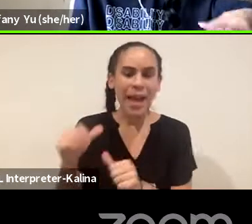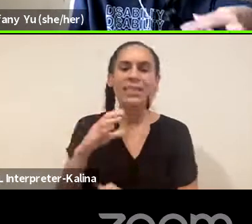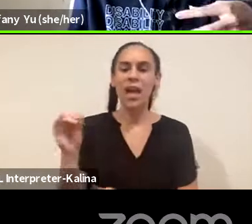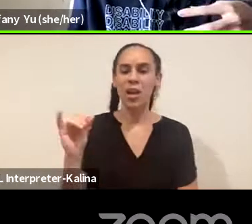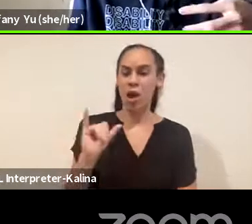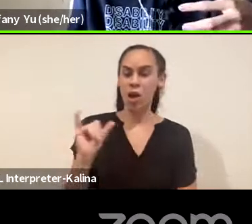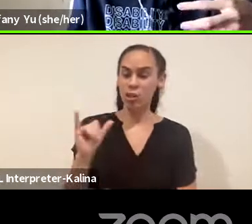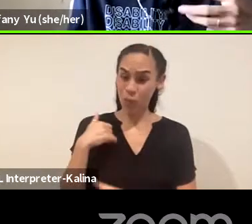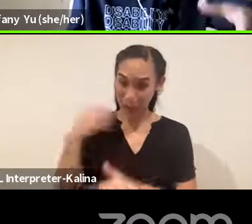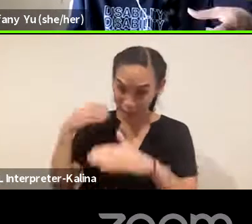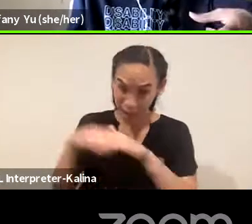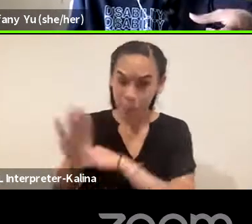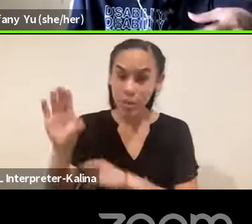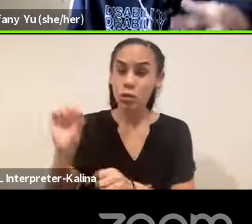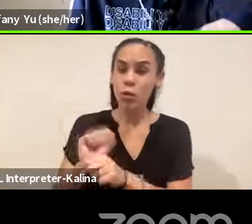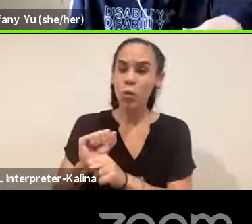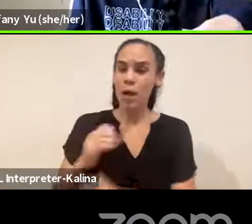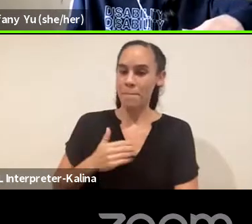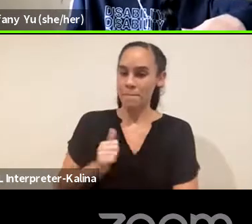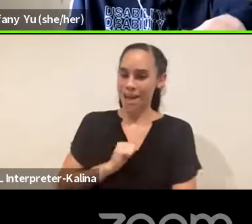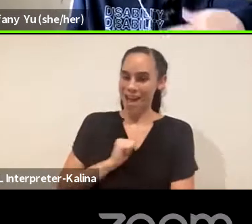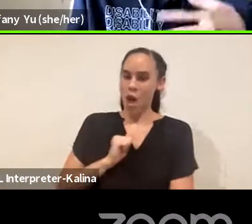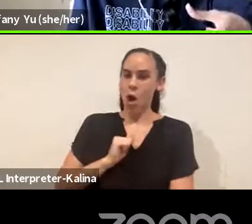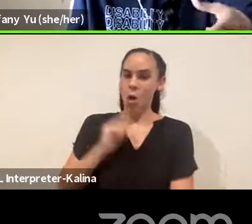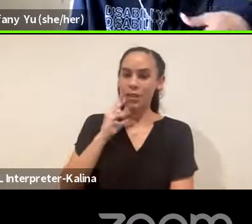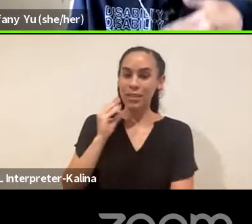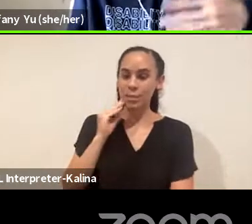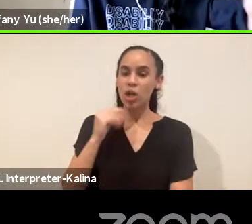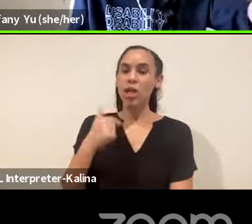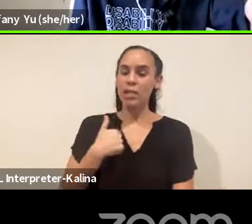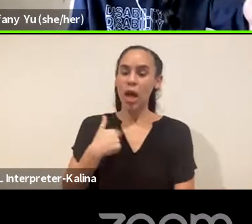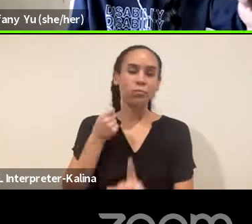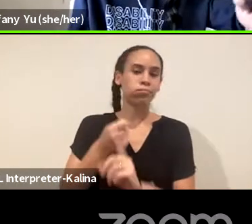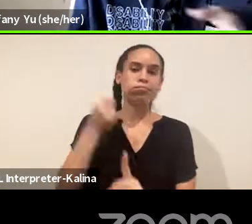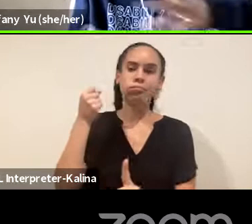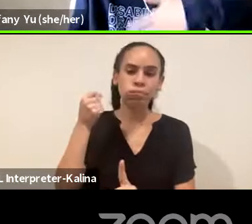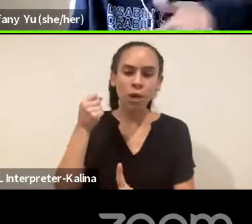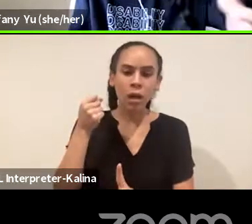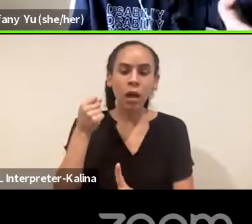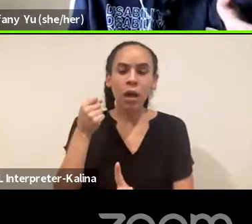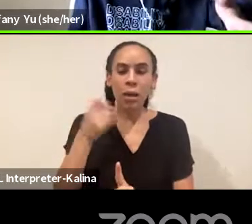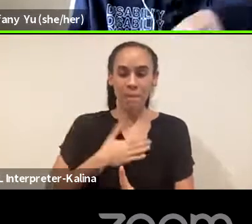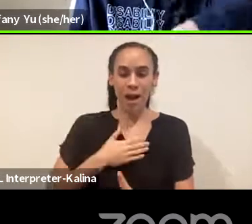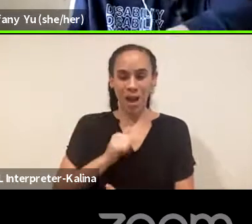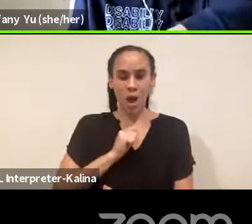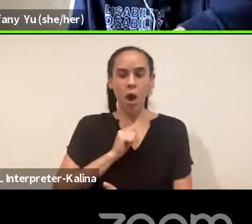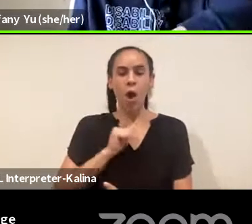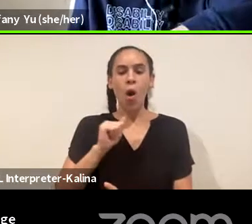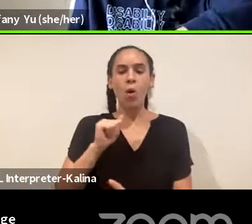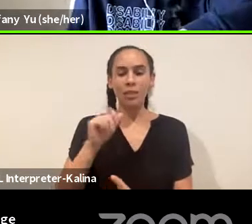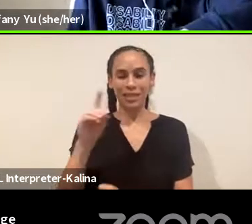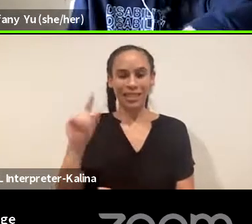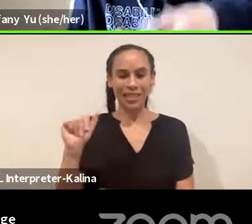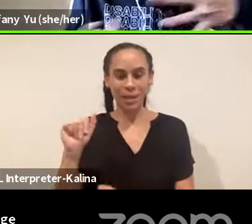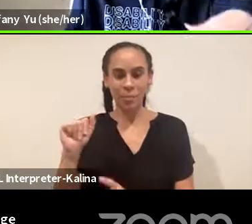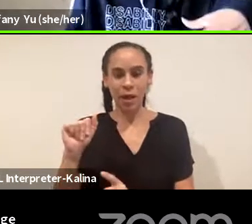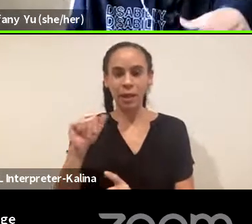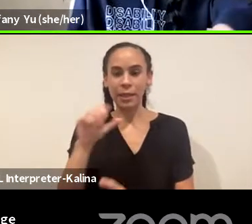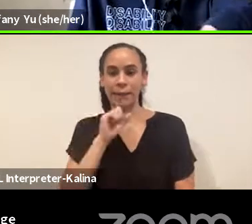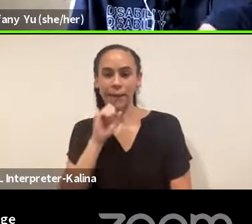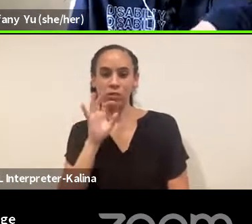experience of having acquired a disability at the age of 9 as a result of a car accident. So one of my arms is paralyzed.